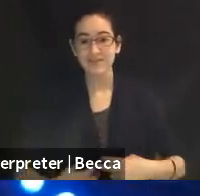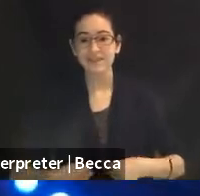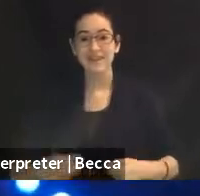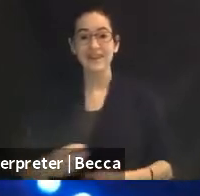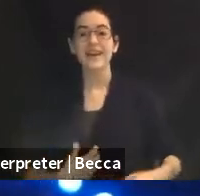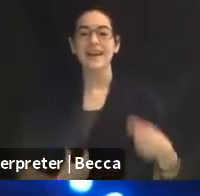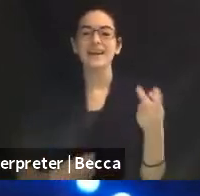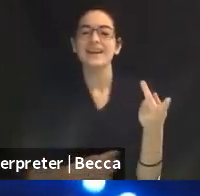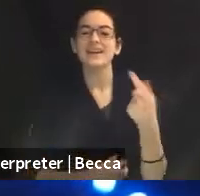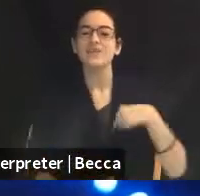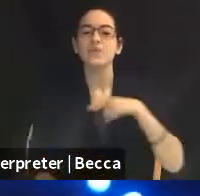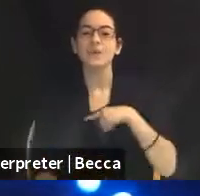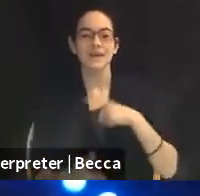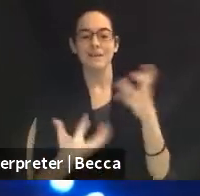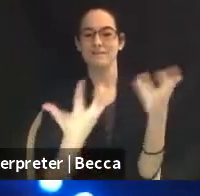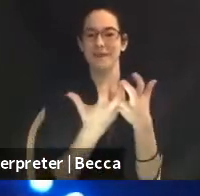tattoos.